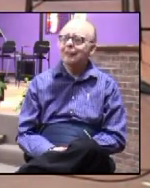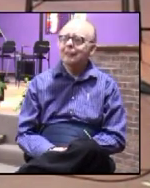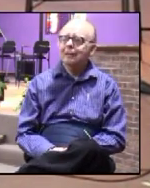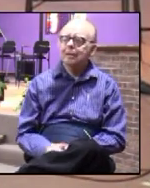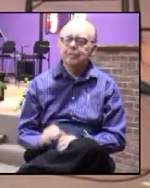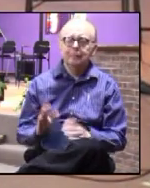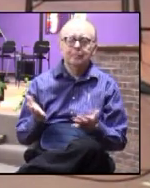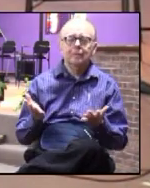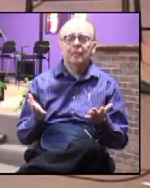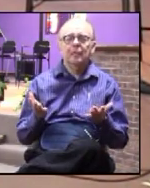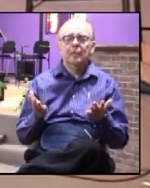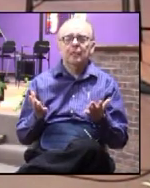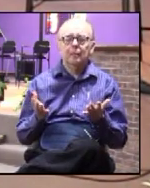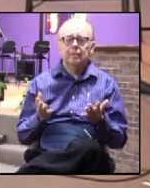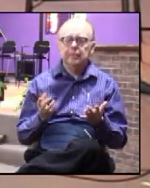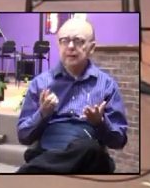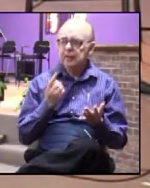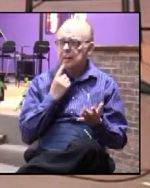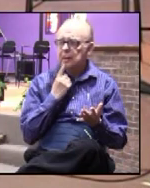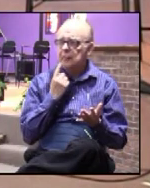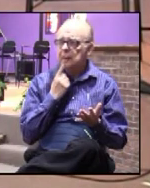but anyway, in all seriousness,